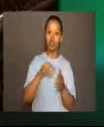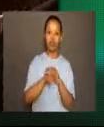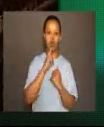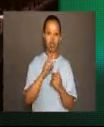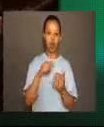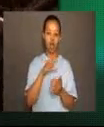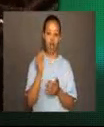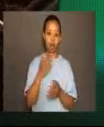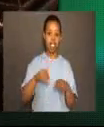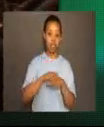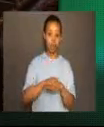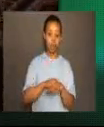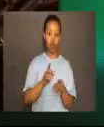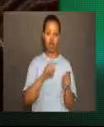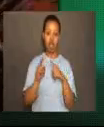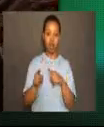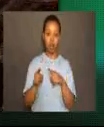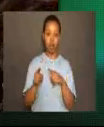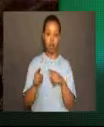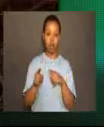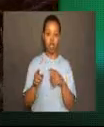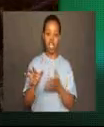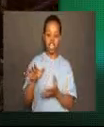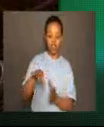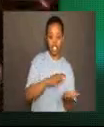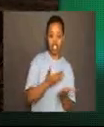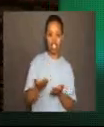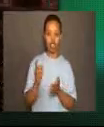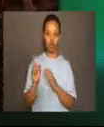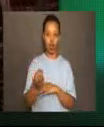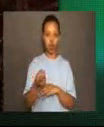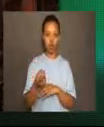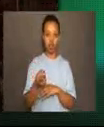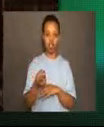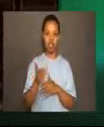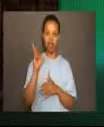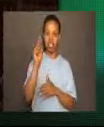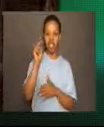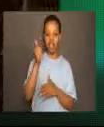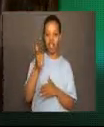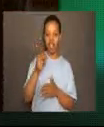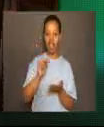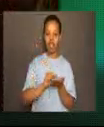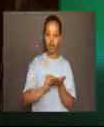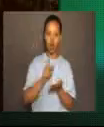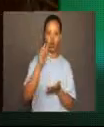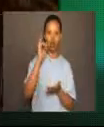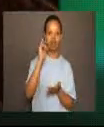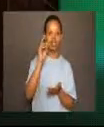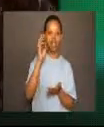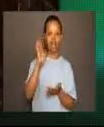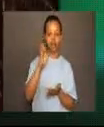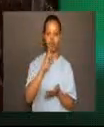sort of soup made up of free DNA nucleotides. These are